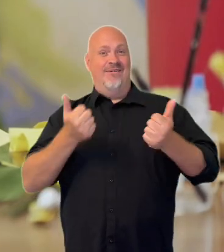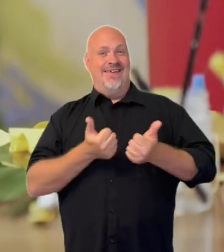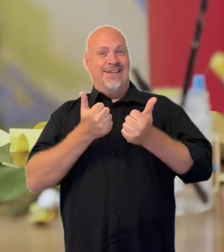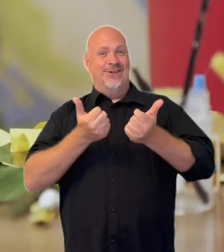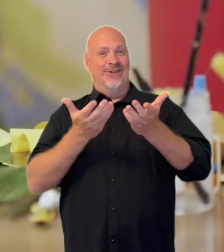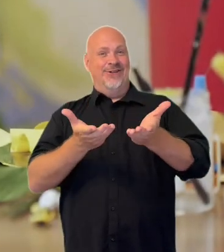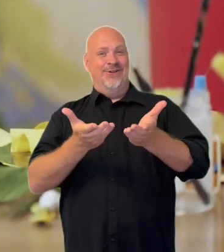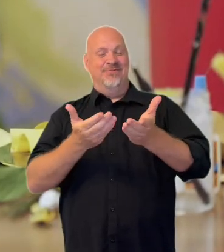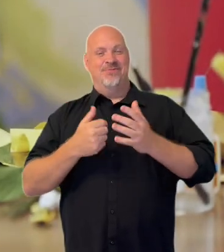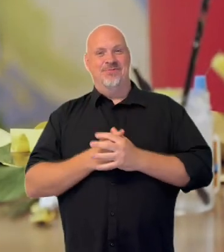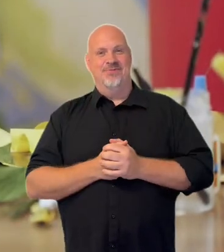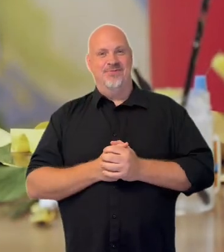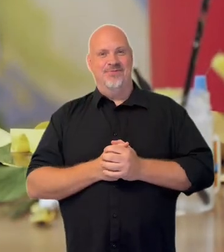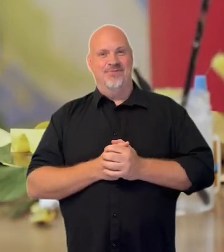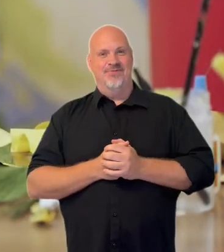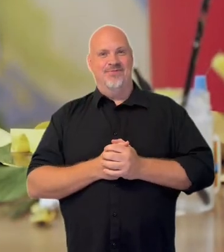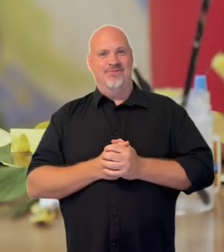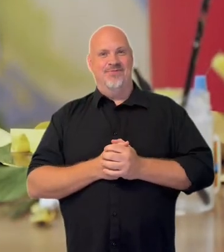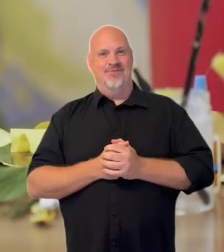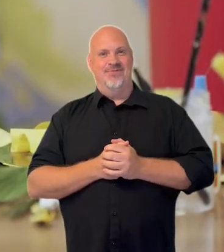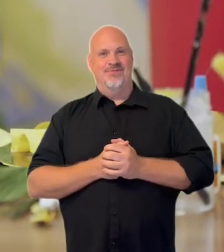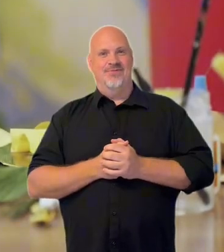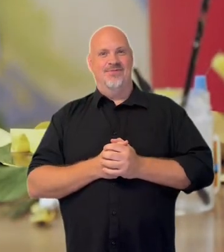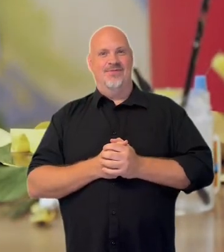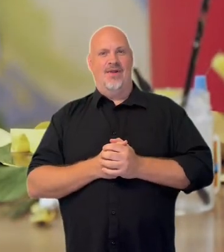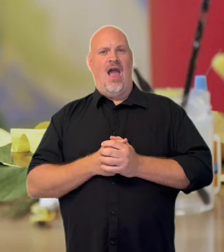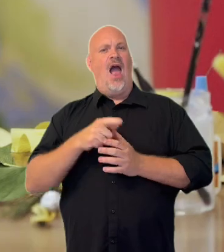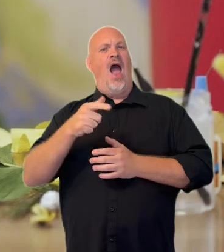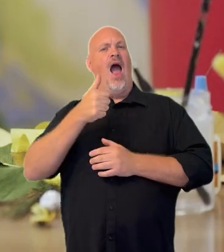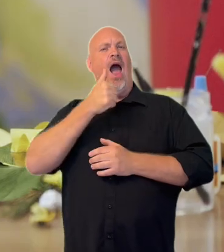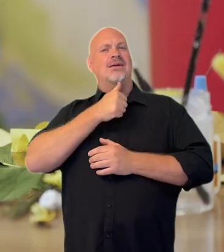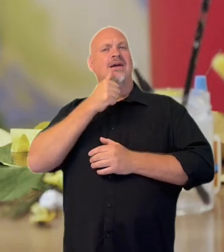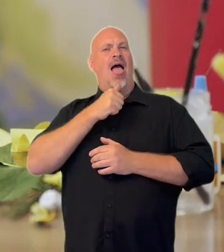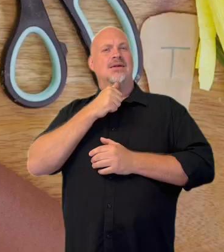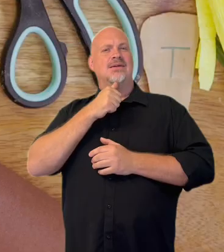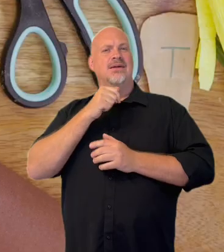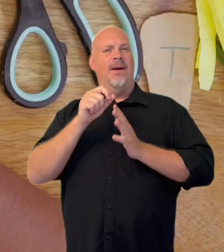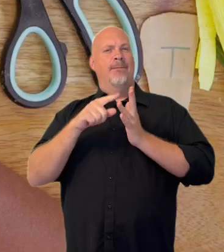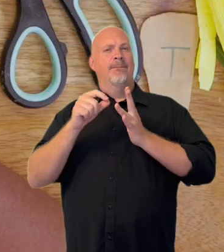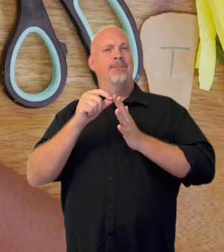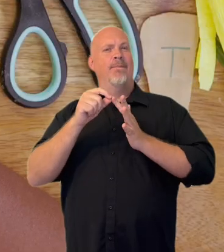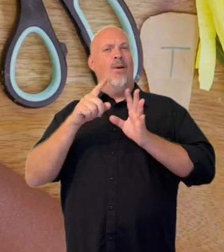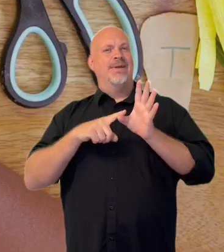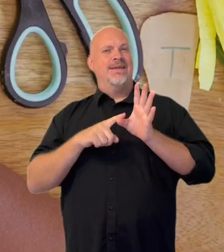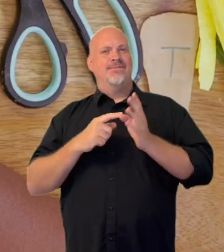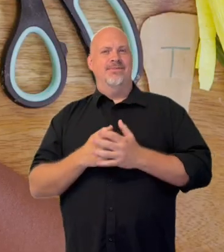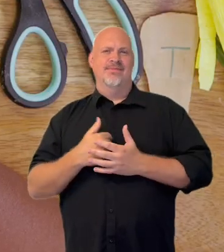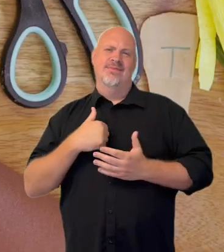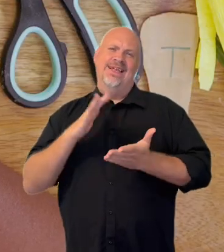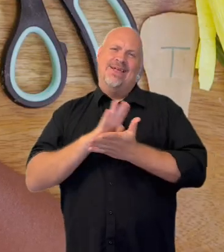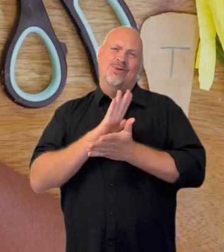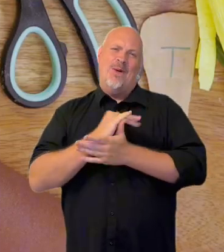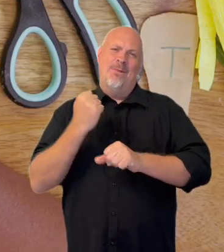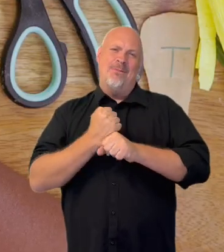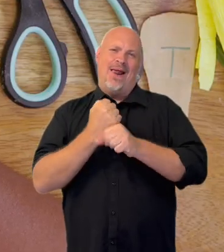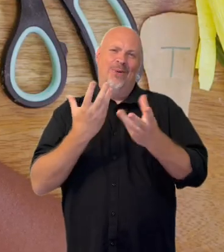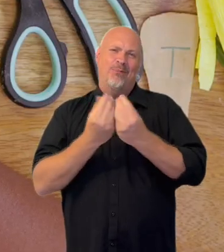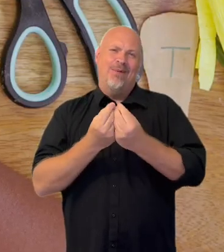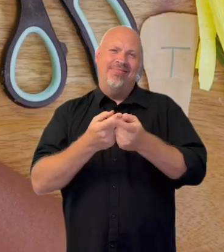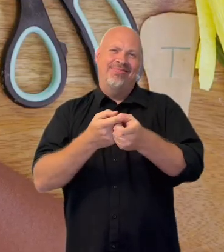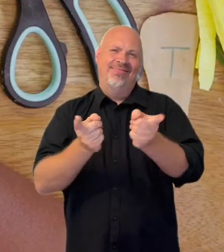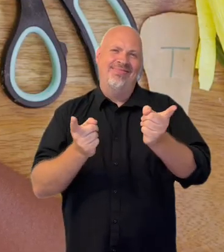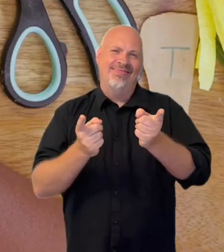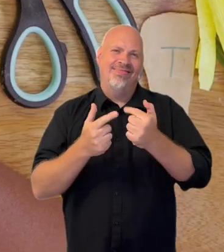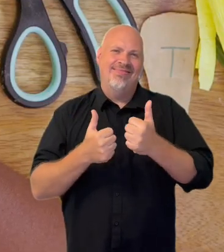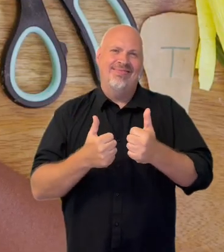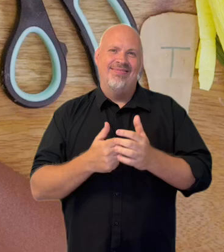really enjoyed making it with you guys at Hospital Rooms Digital Art School. If you look at the link below, you can upload them to